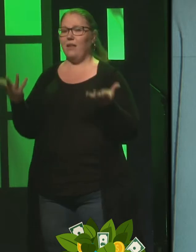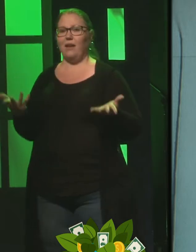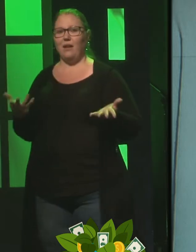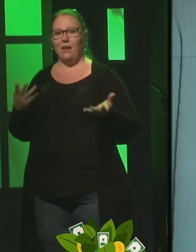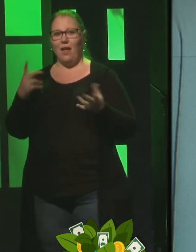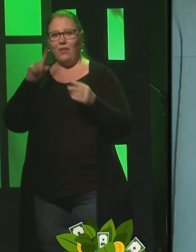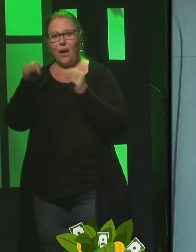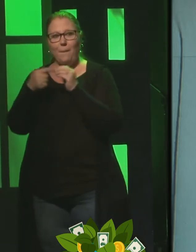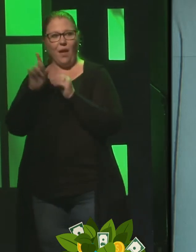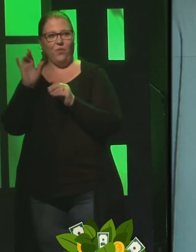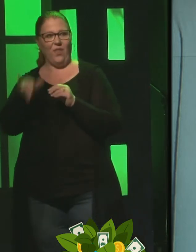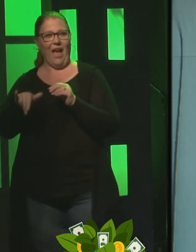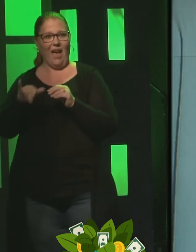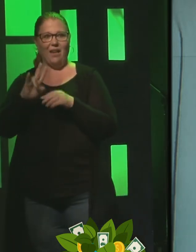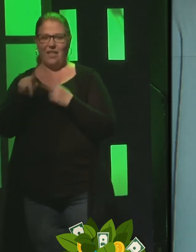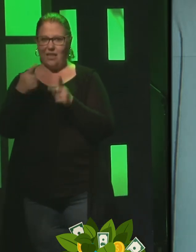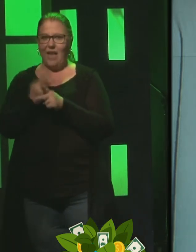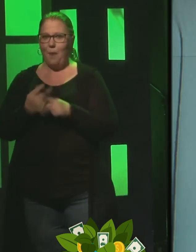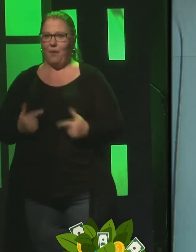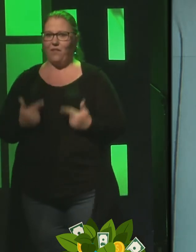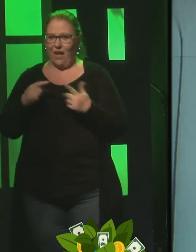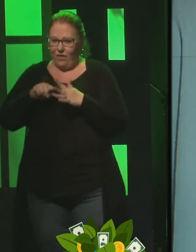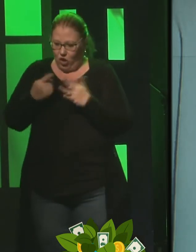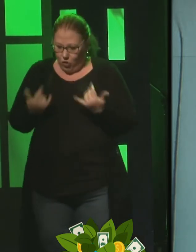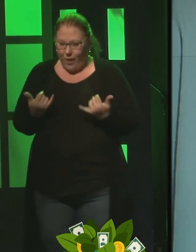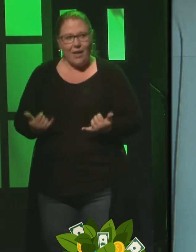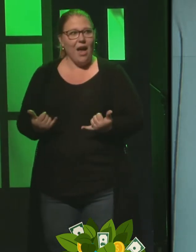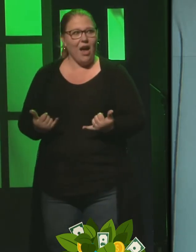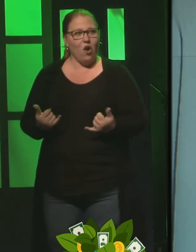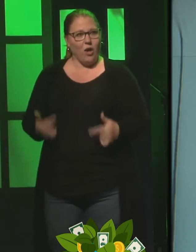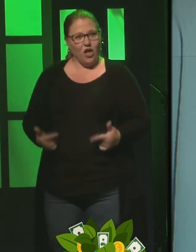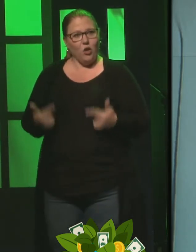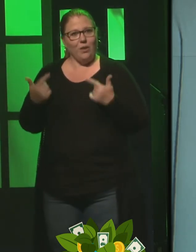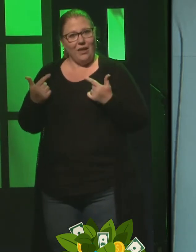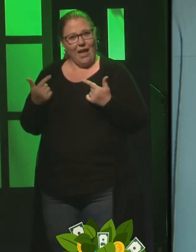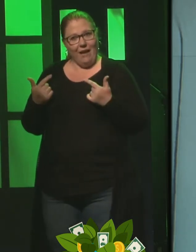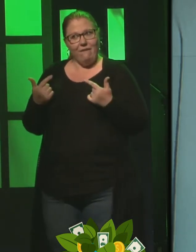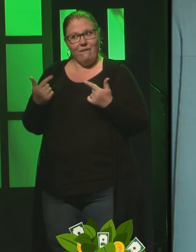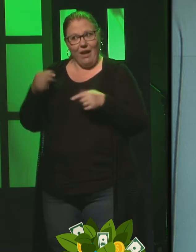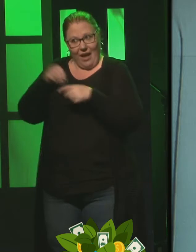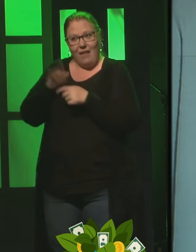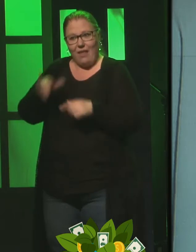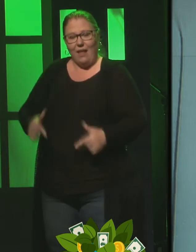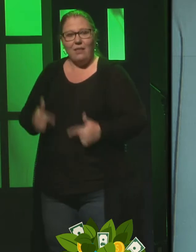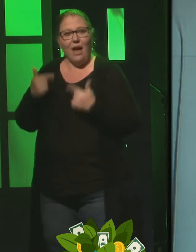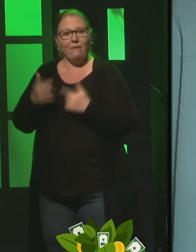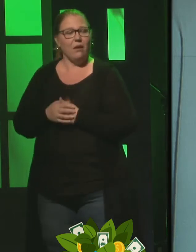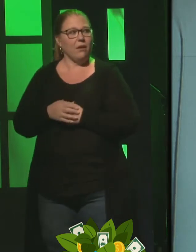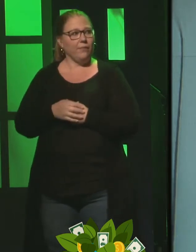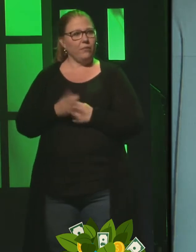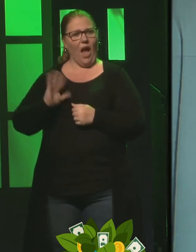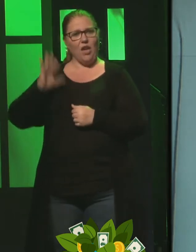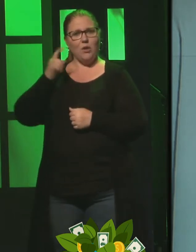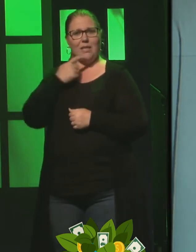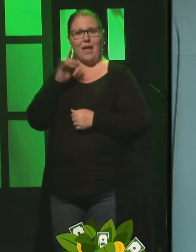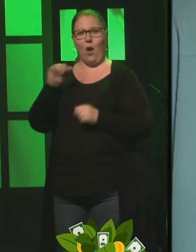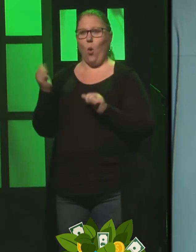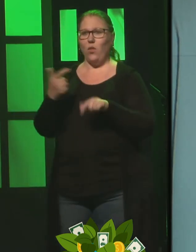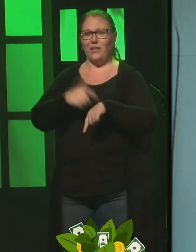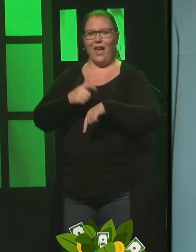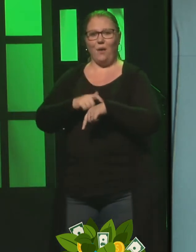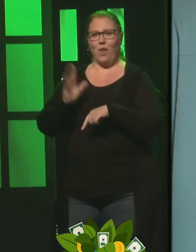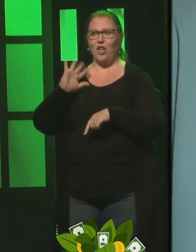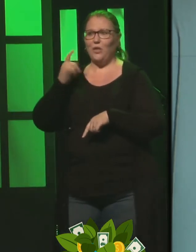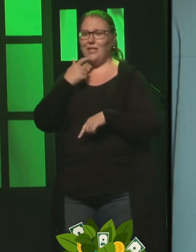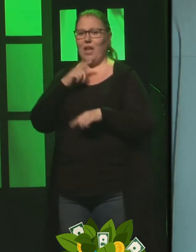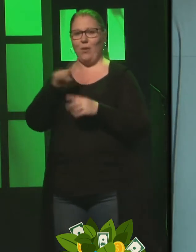of eternal life as a type of life that starts right now that you live in. I used to say this all the time. This is what I used to say when I